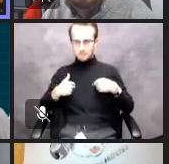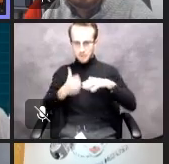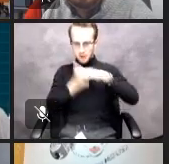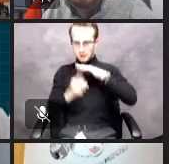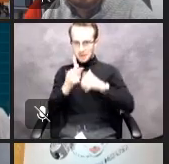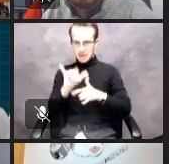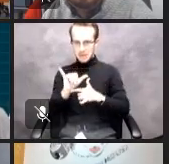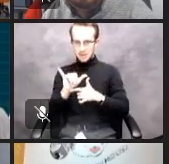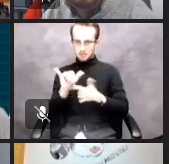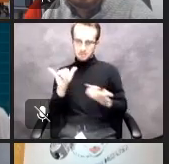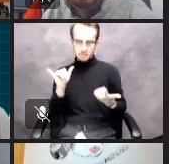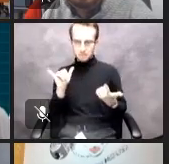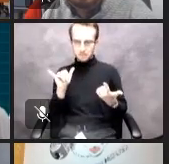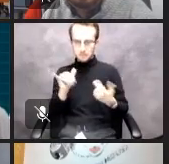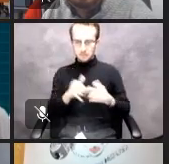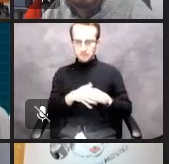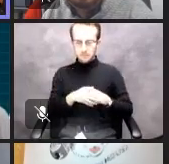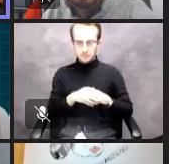to